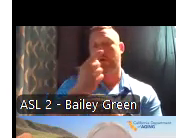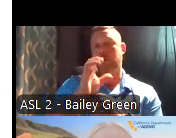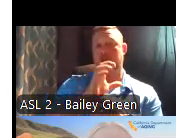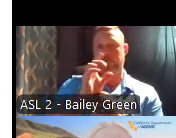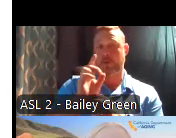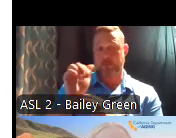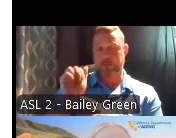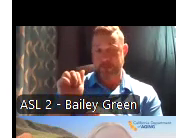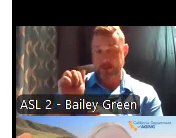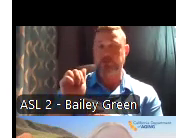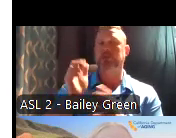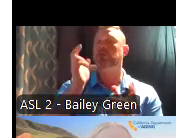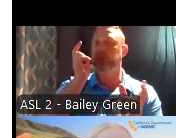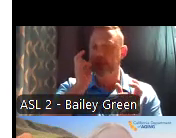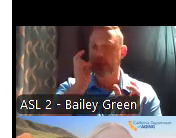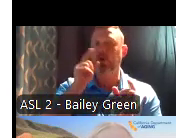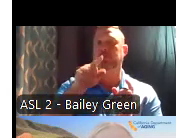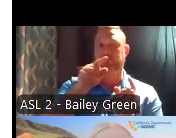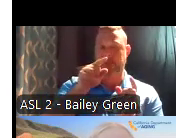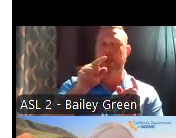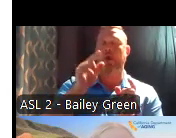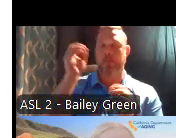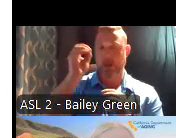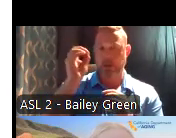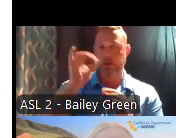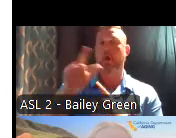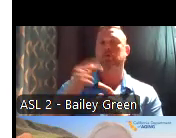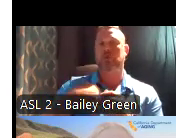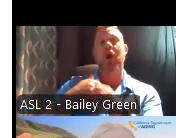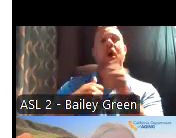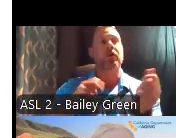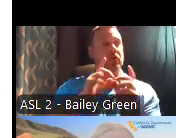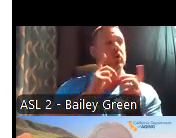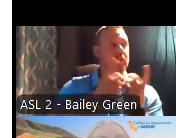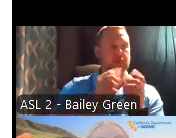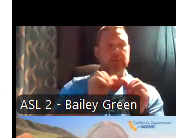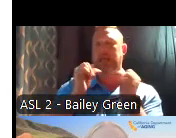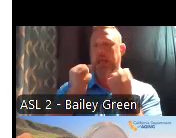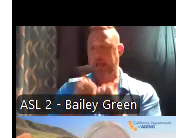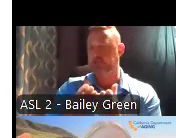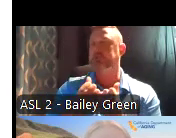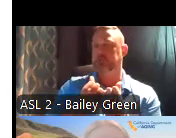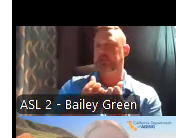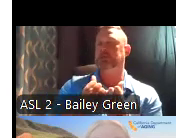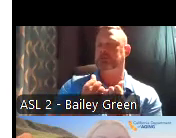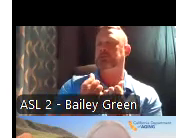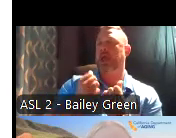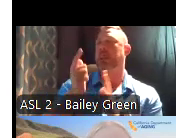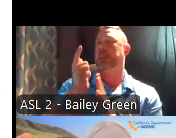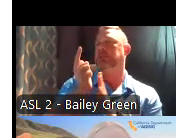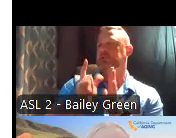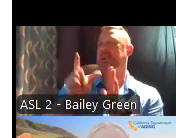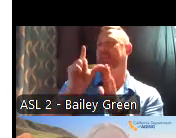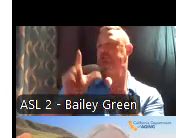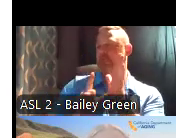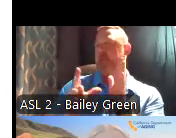of Aging to hear it, but also our sister departments, agency, administration, and legislative leaders as